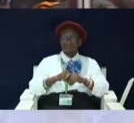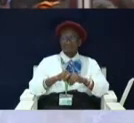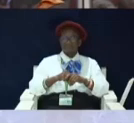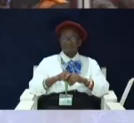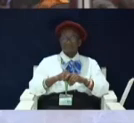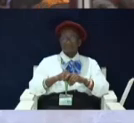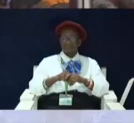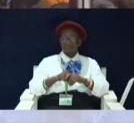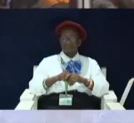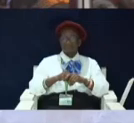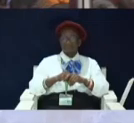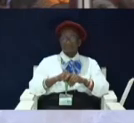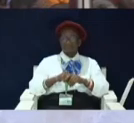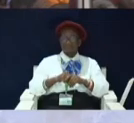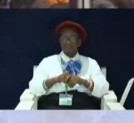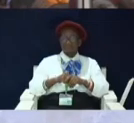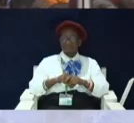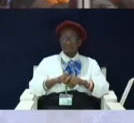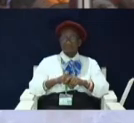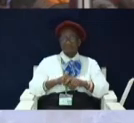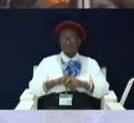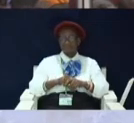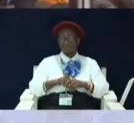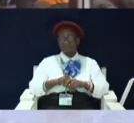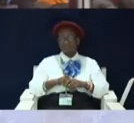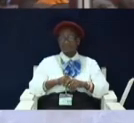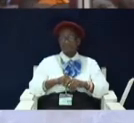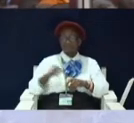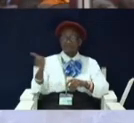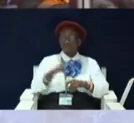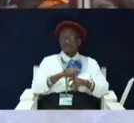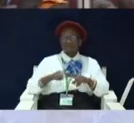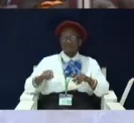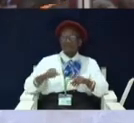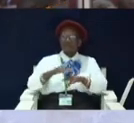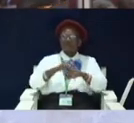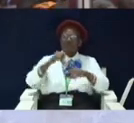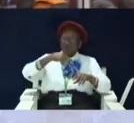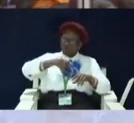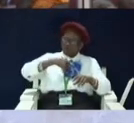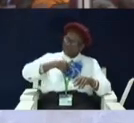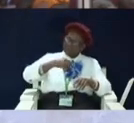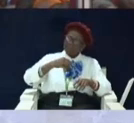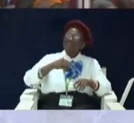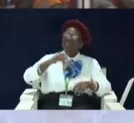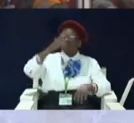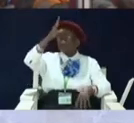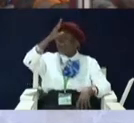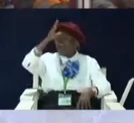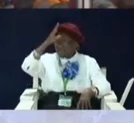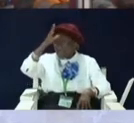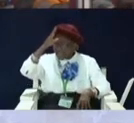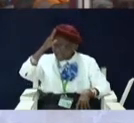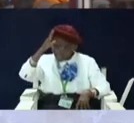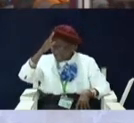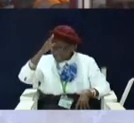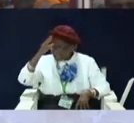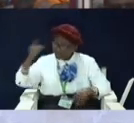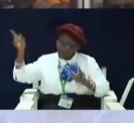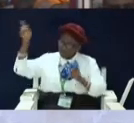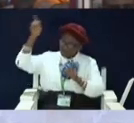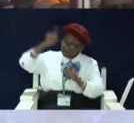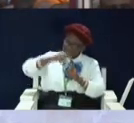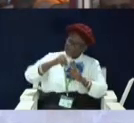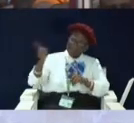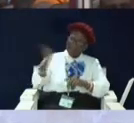You can't call me daddy in the real sense of the word unless you are born again. Oh, le pe mi ni